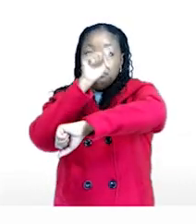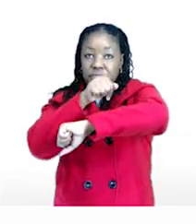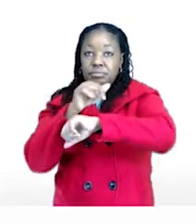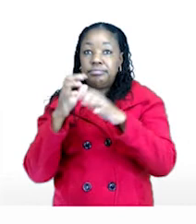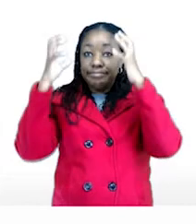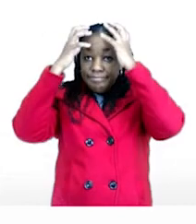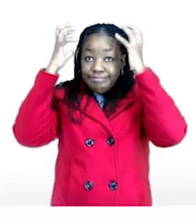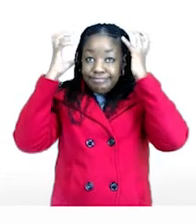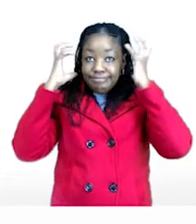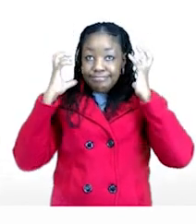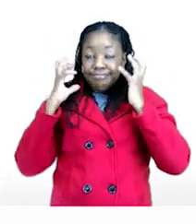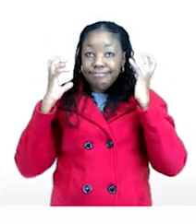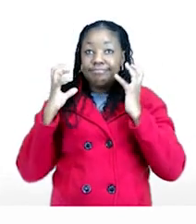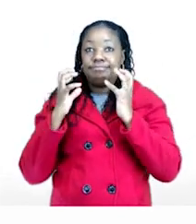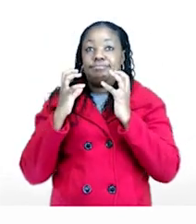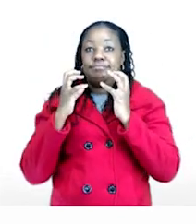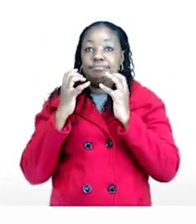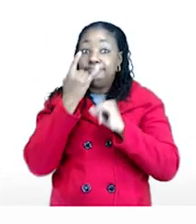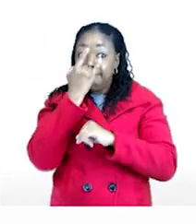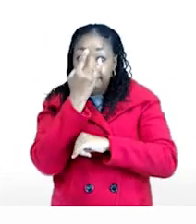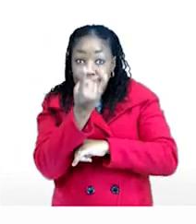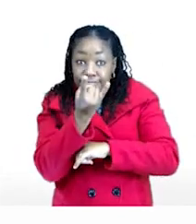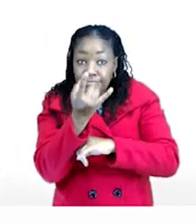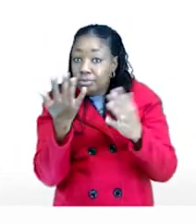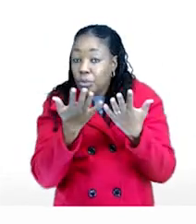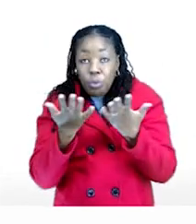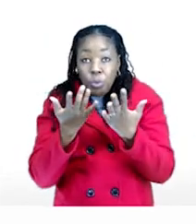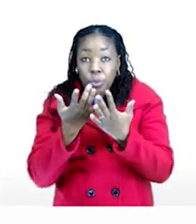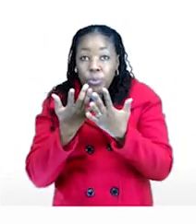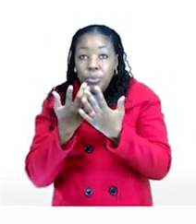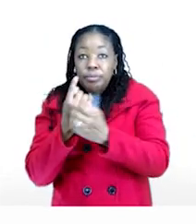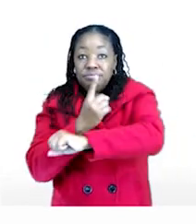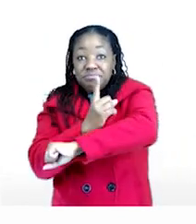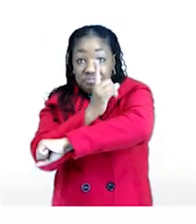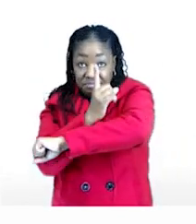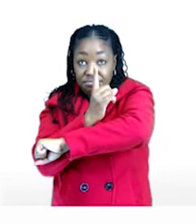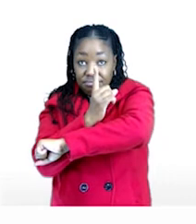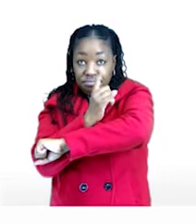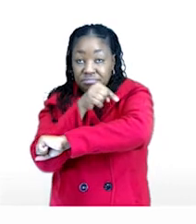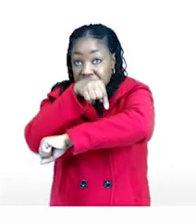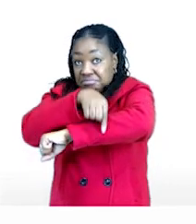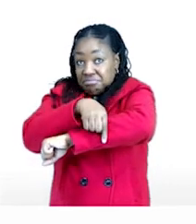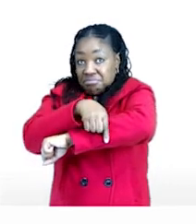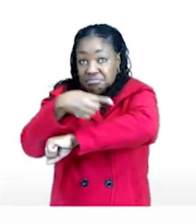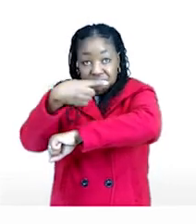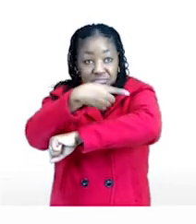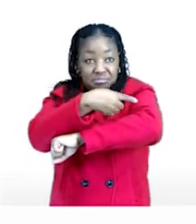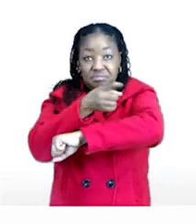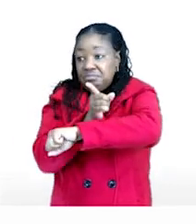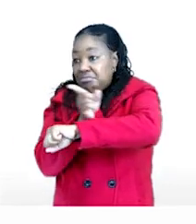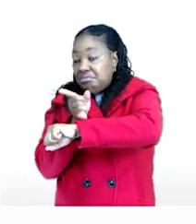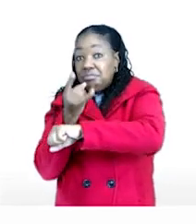lion facing or looking? Now, draw the arrow to show where the lion